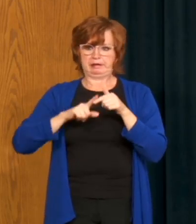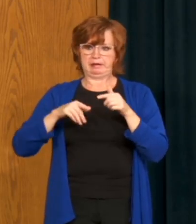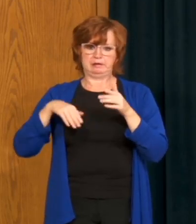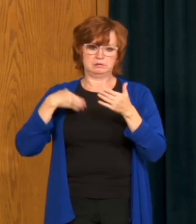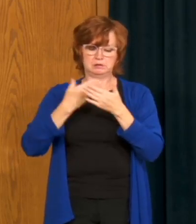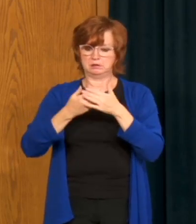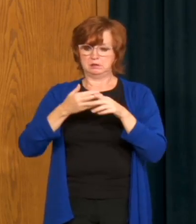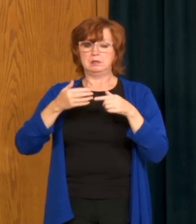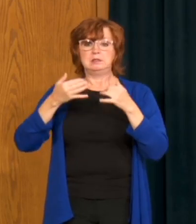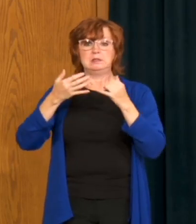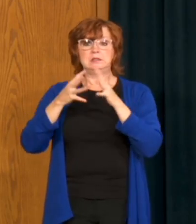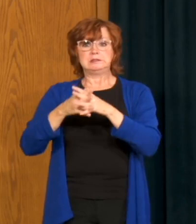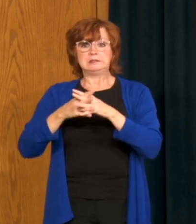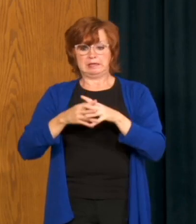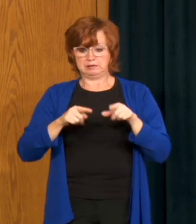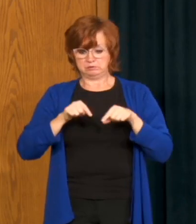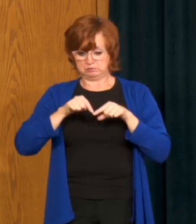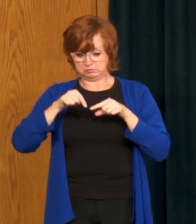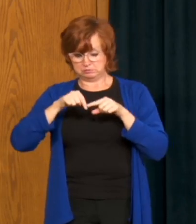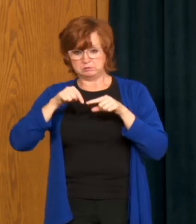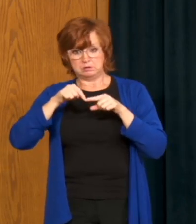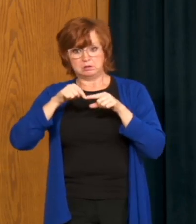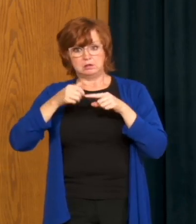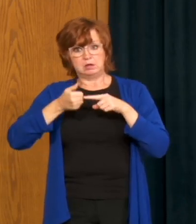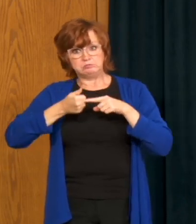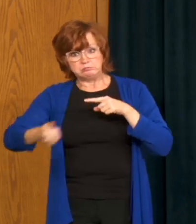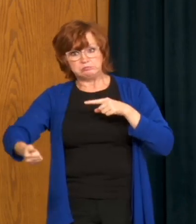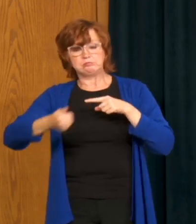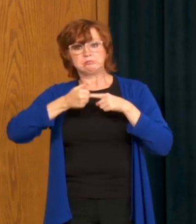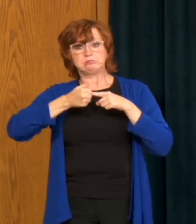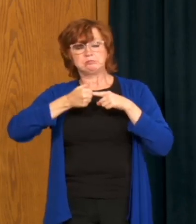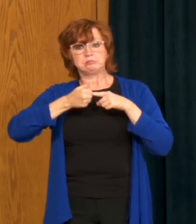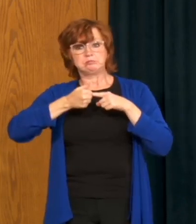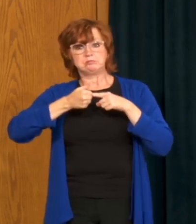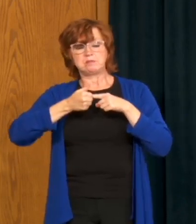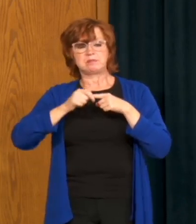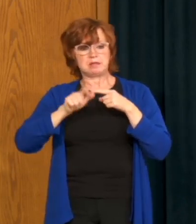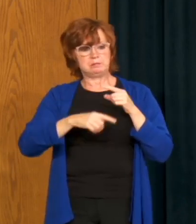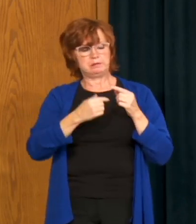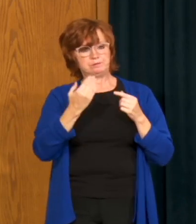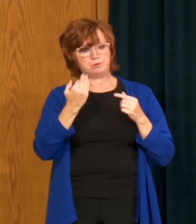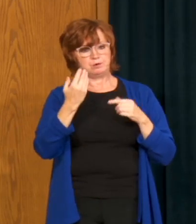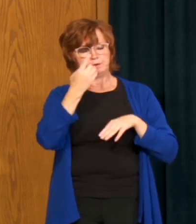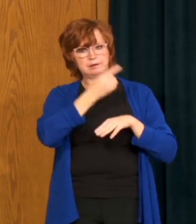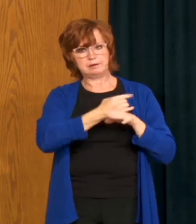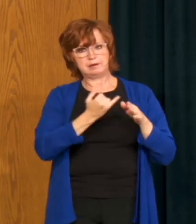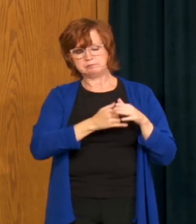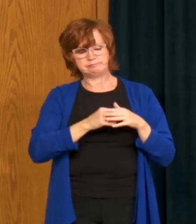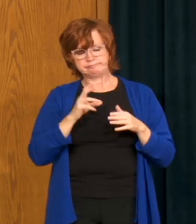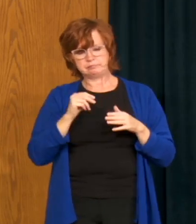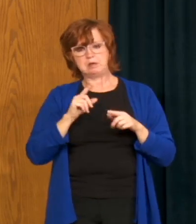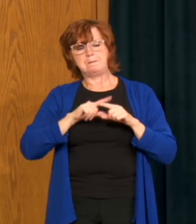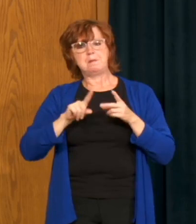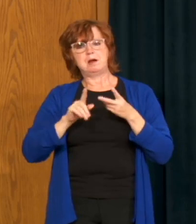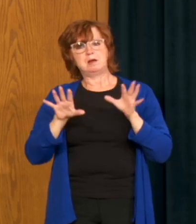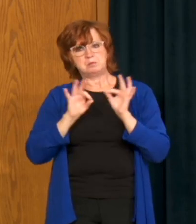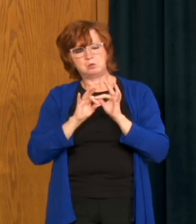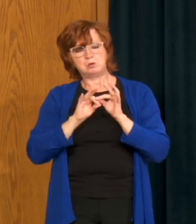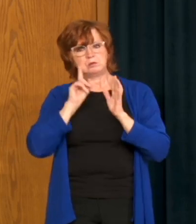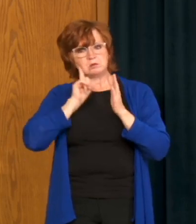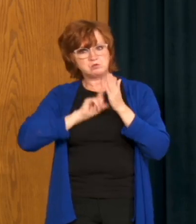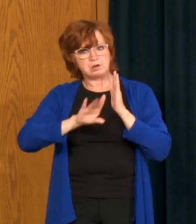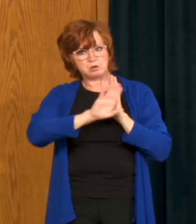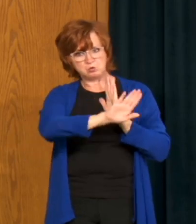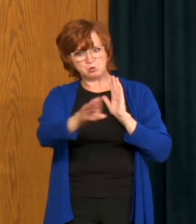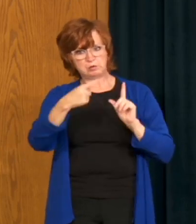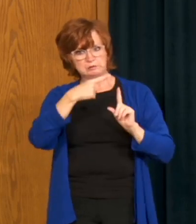those settings, as long as there's other controls that are put in place that may include, self-monitoring or monitoring by trained staff, more frequent